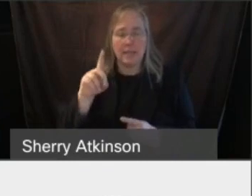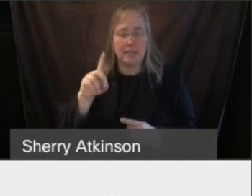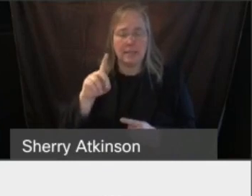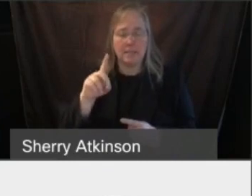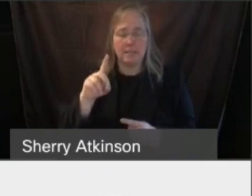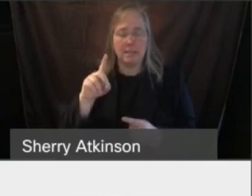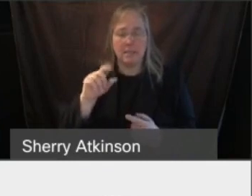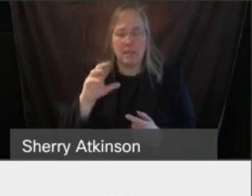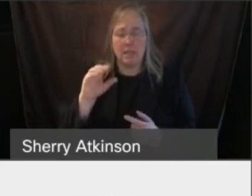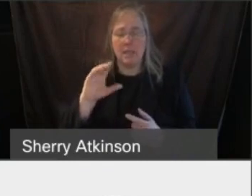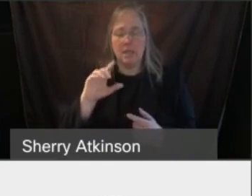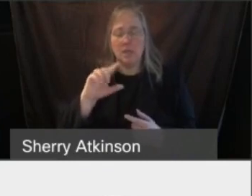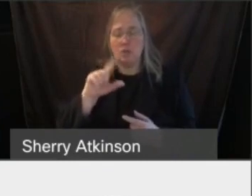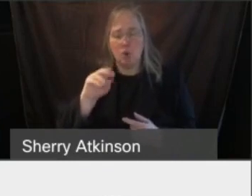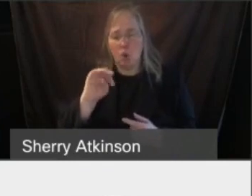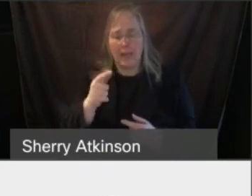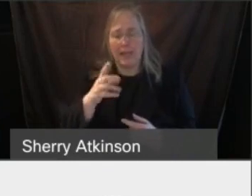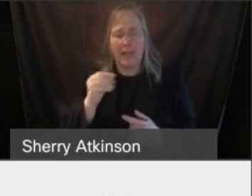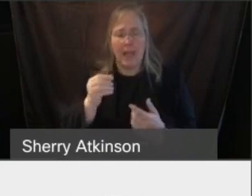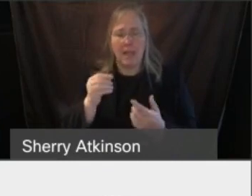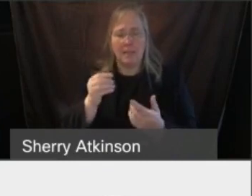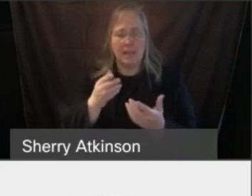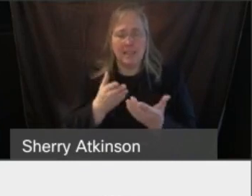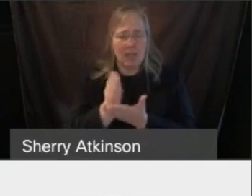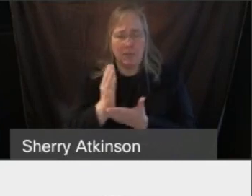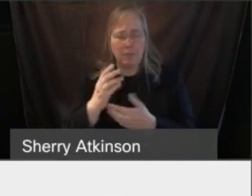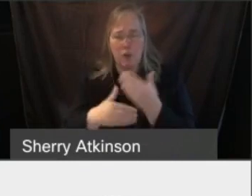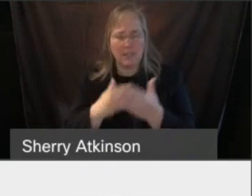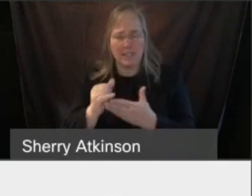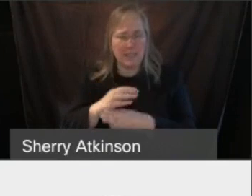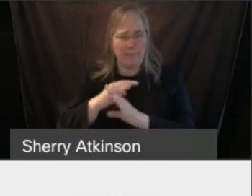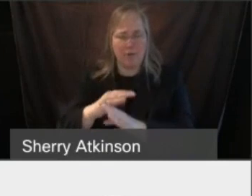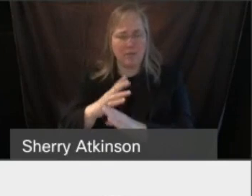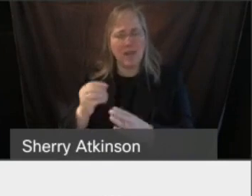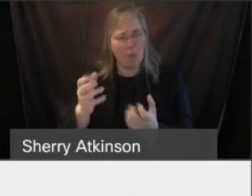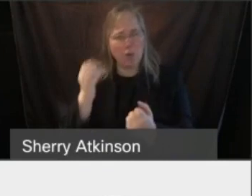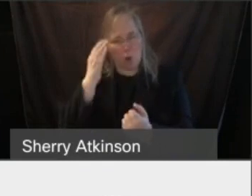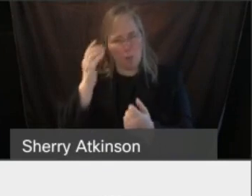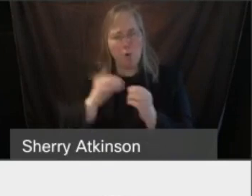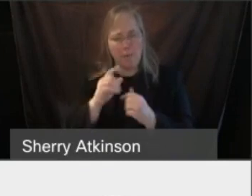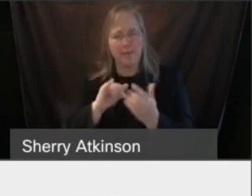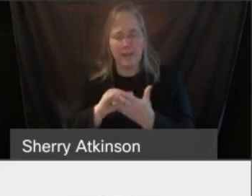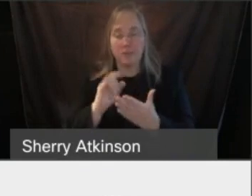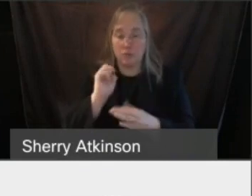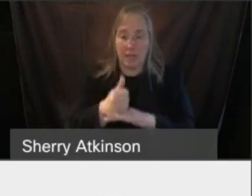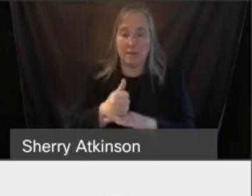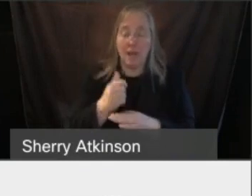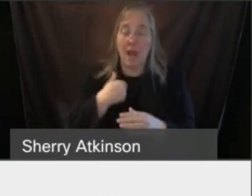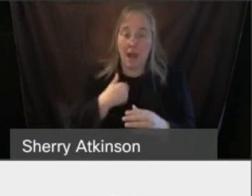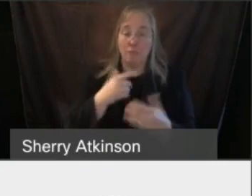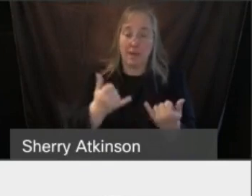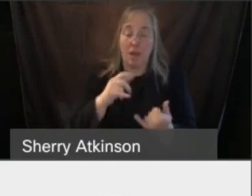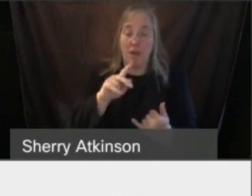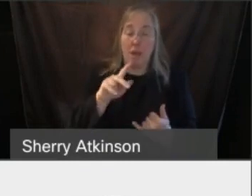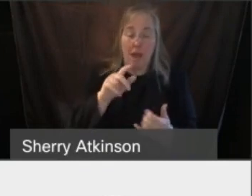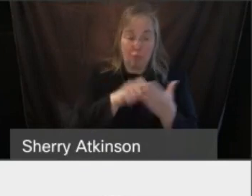is a barrier to development, I wanted to hear a little bit more about that. And then just to set context, I'm writing Prince George's County's economic development strategy